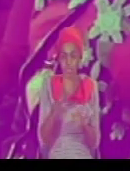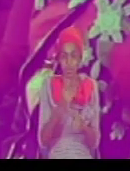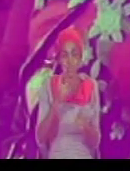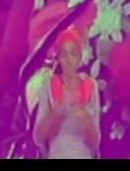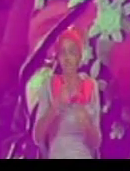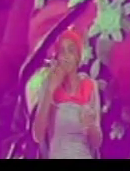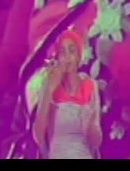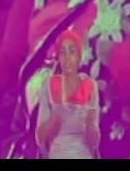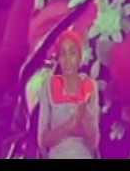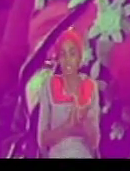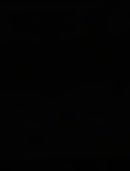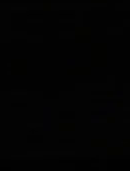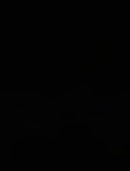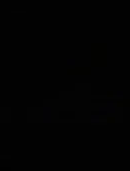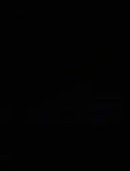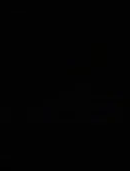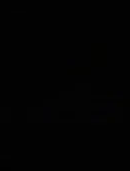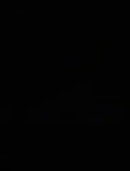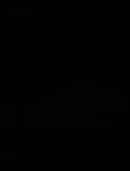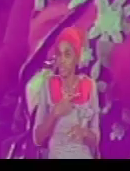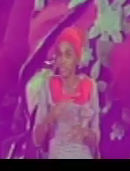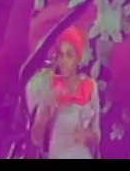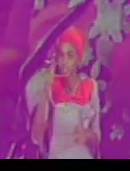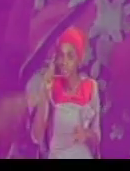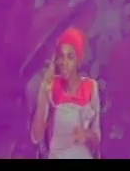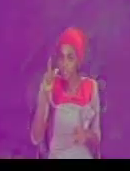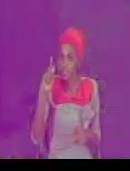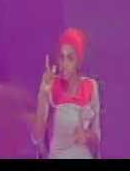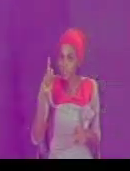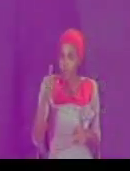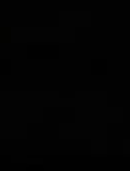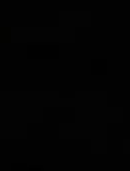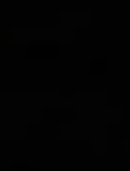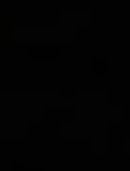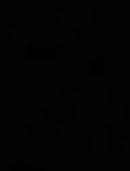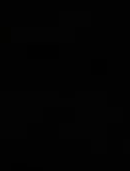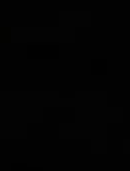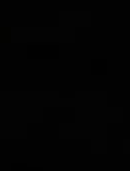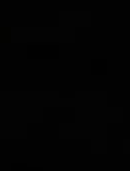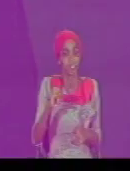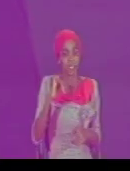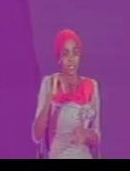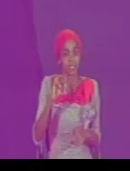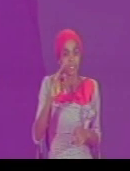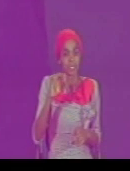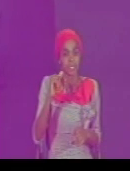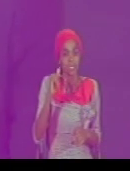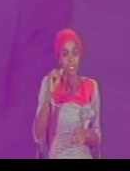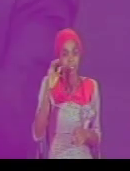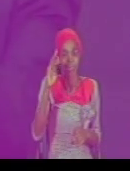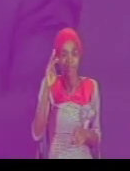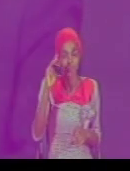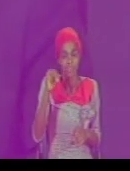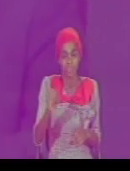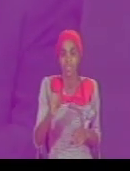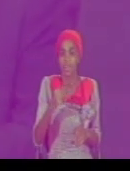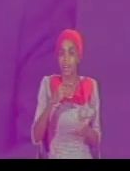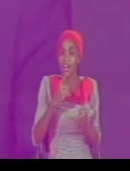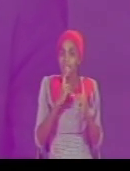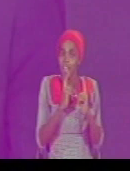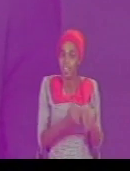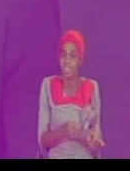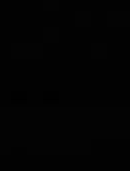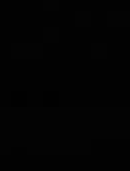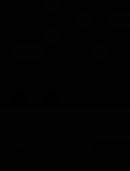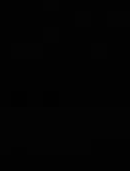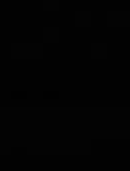look at verse 21. It says, Miriam answered them, sing ye to the Lord, not to Moses, sing ye